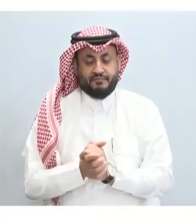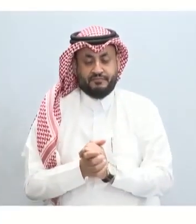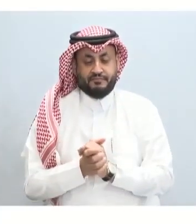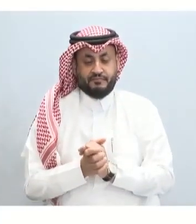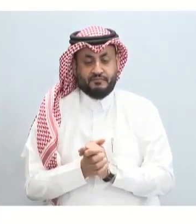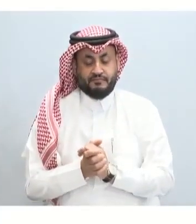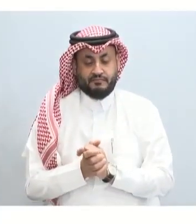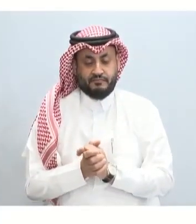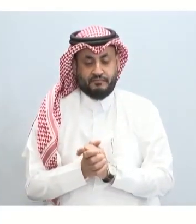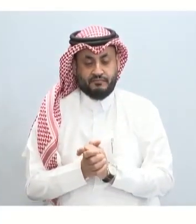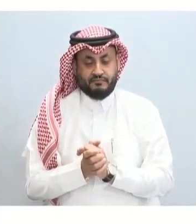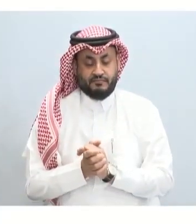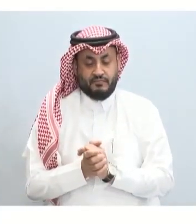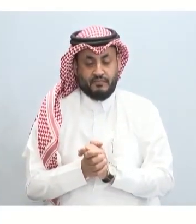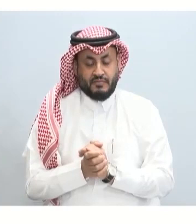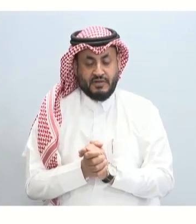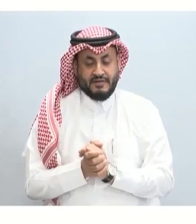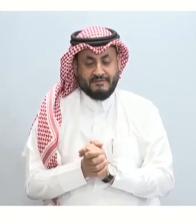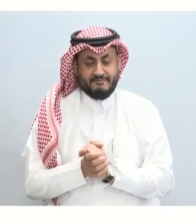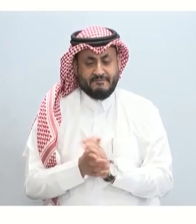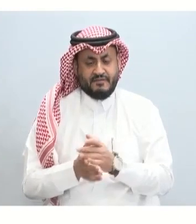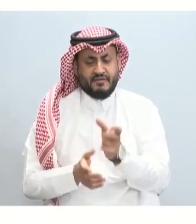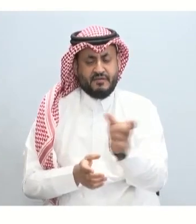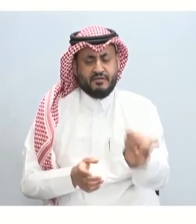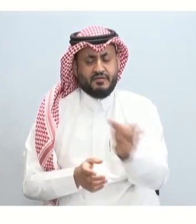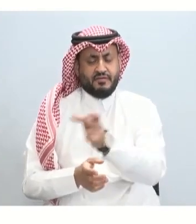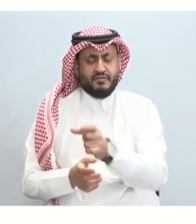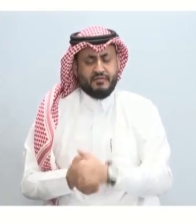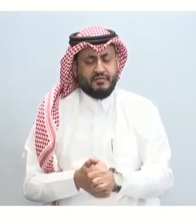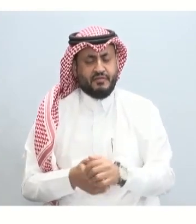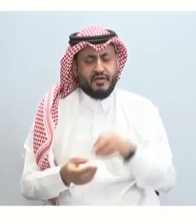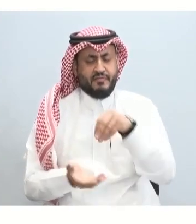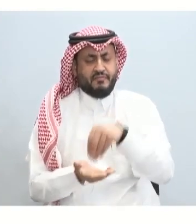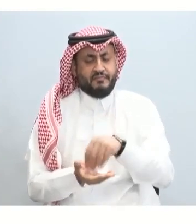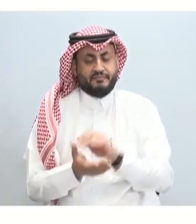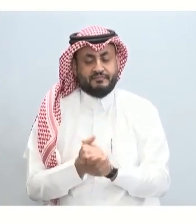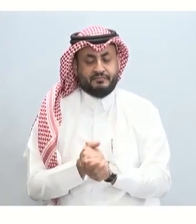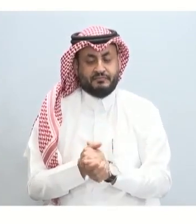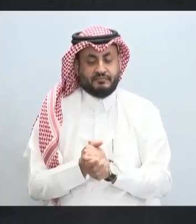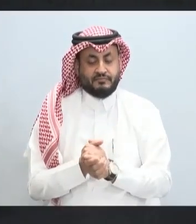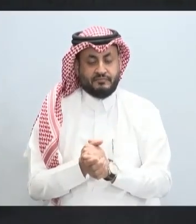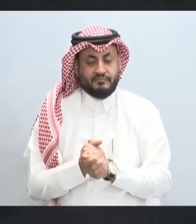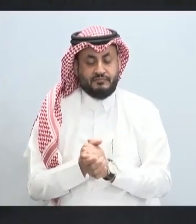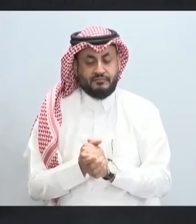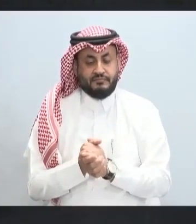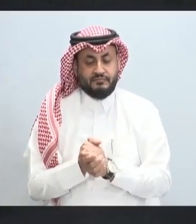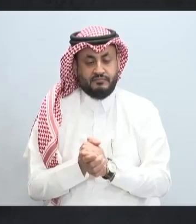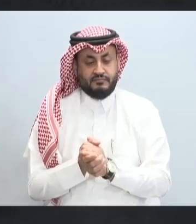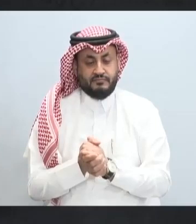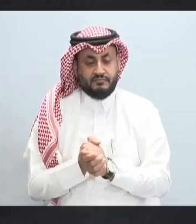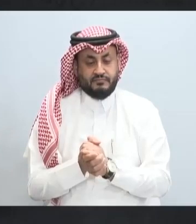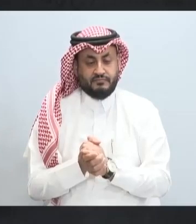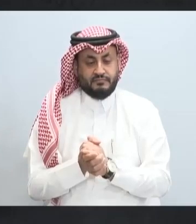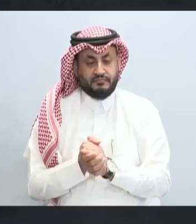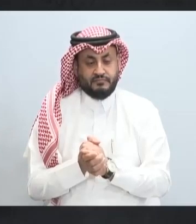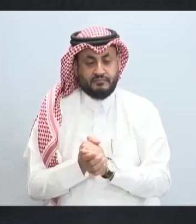am going to, and then here he should name the place. I'm going to Riyadh. I'm